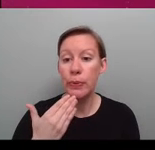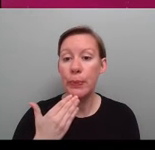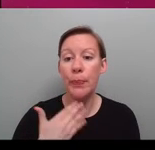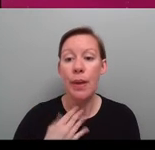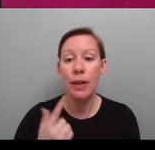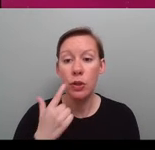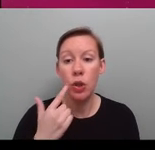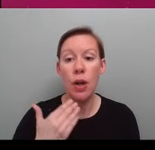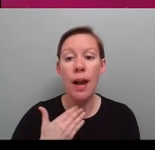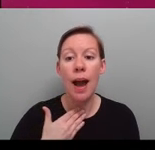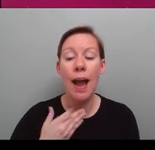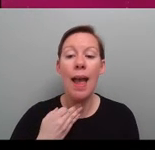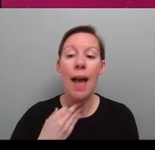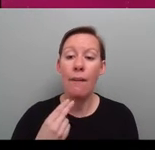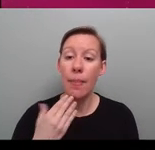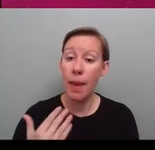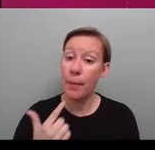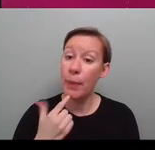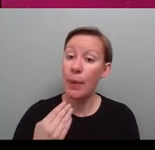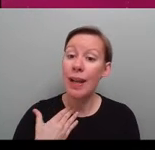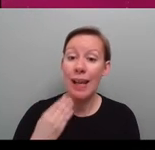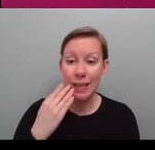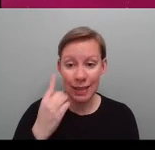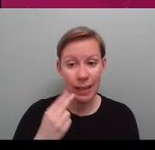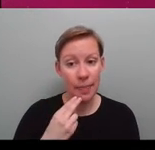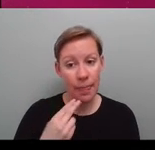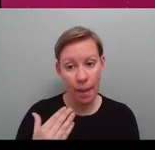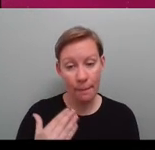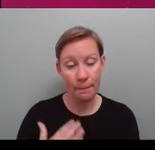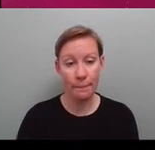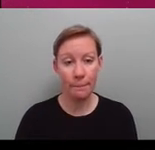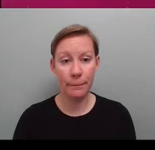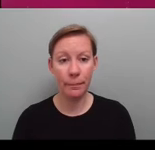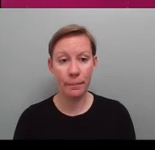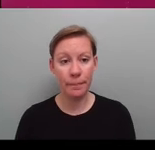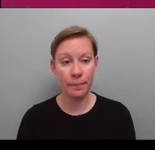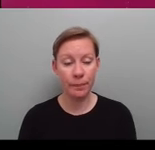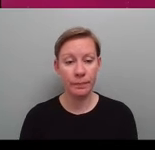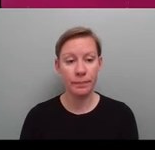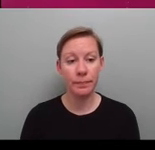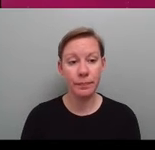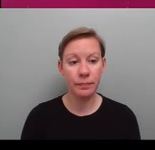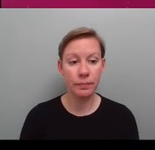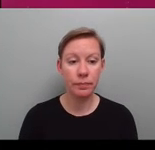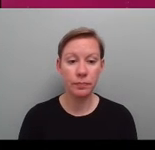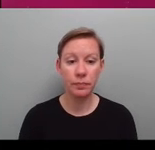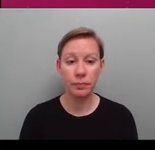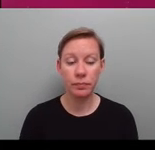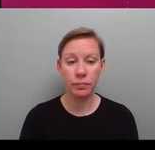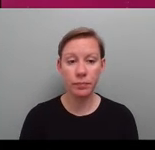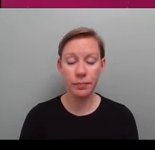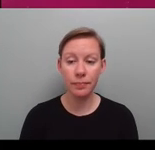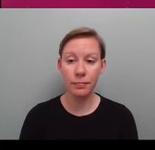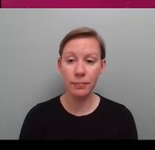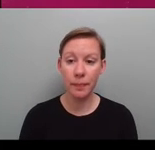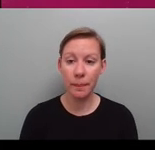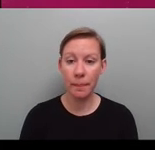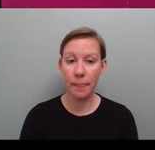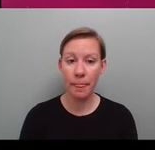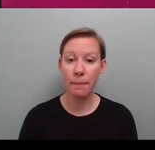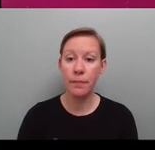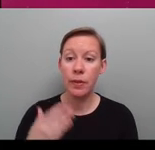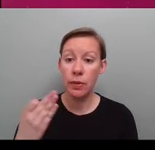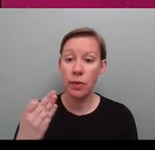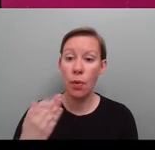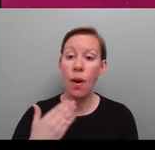way I can make sure that I have them directly when I need them, and I don't have to go and search through emails or into Google Classroom to find